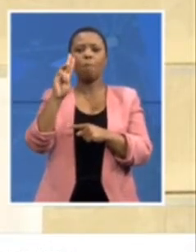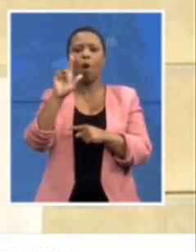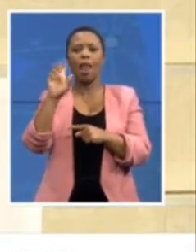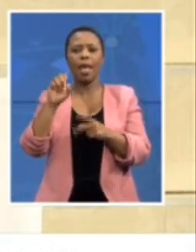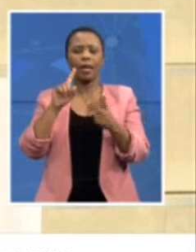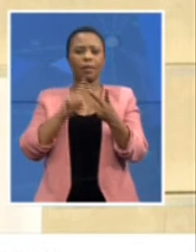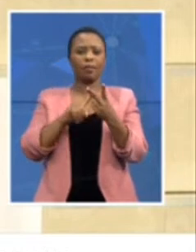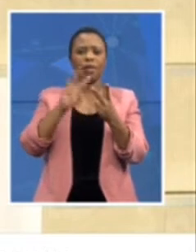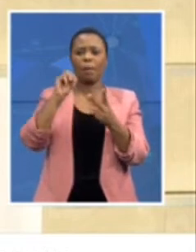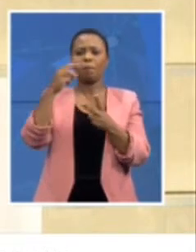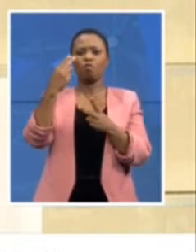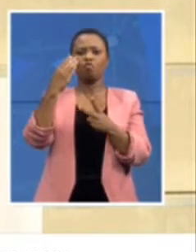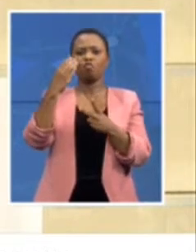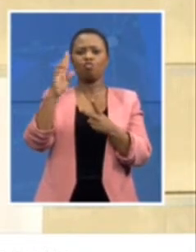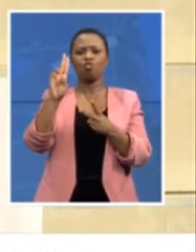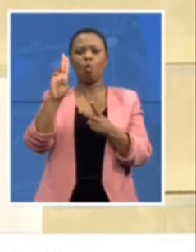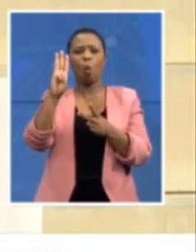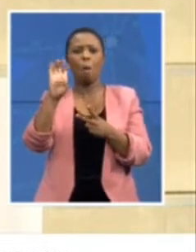amalandelanga.